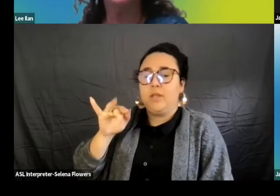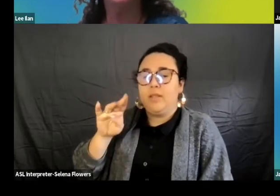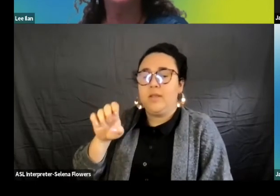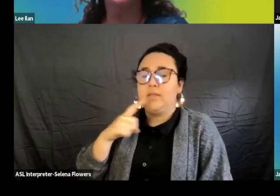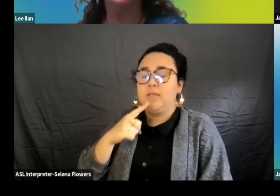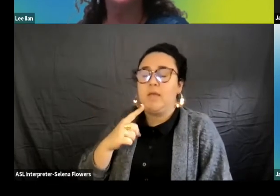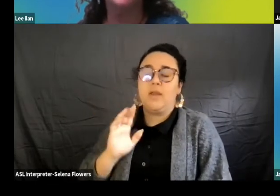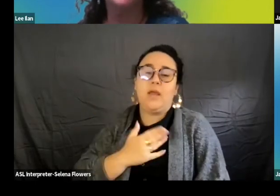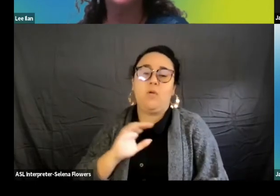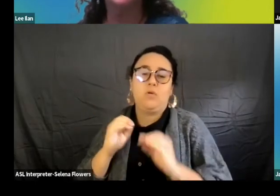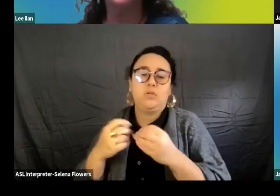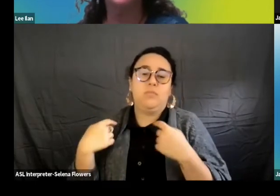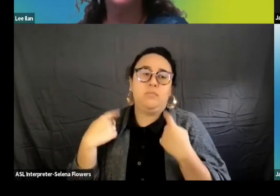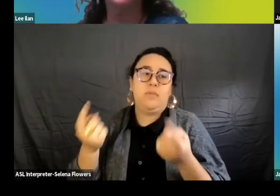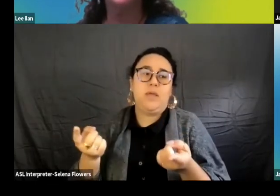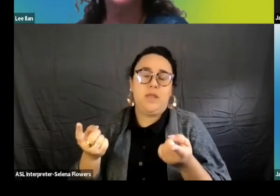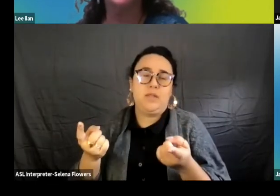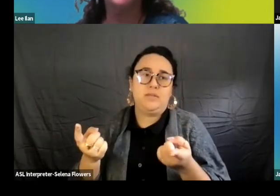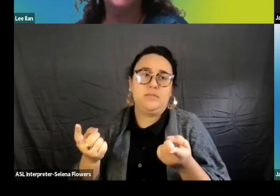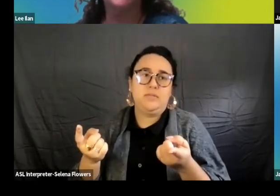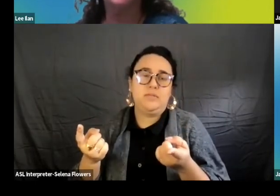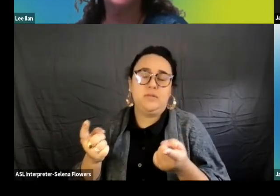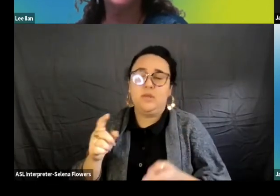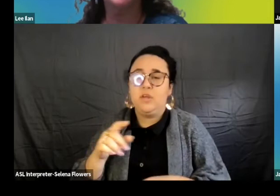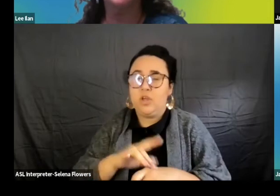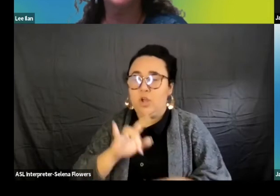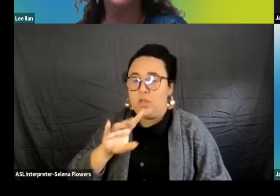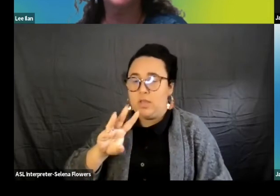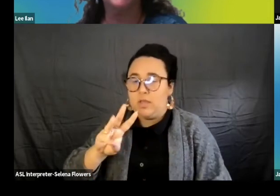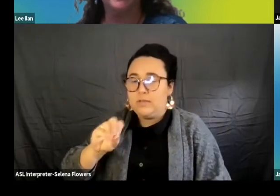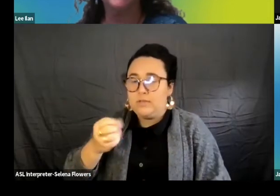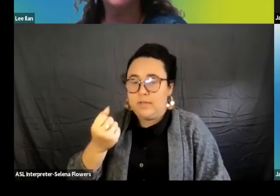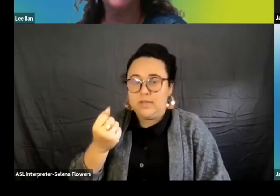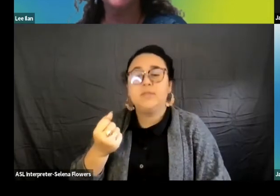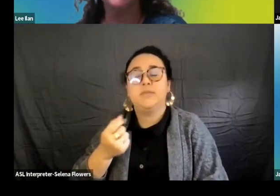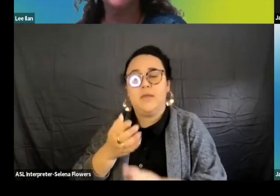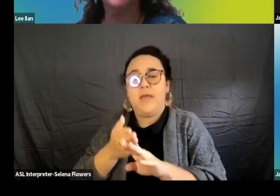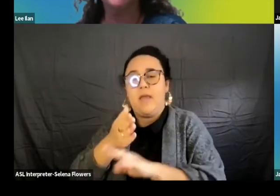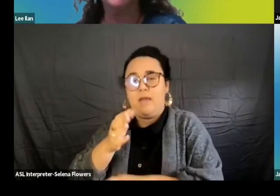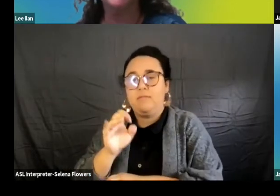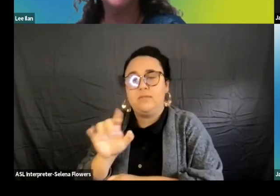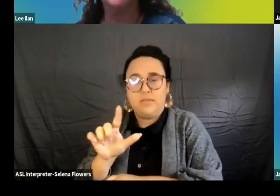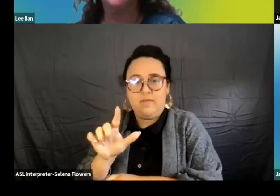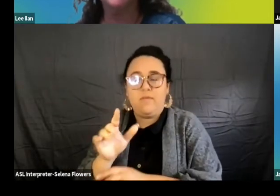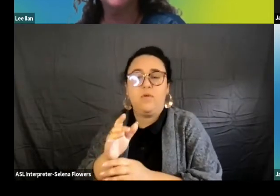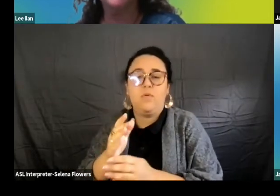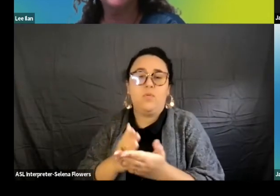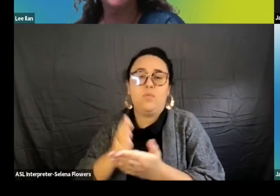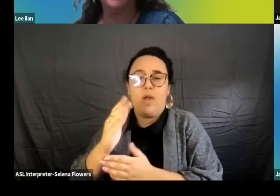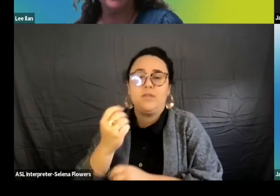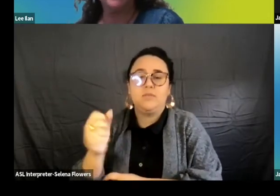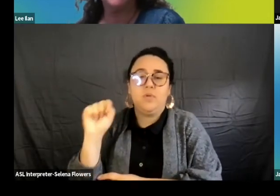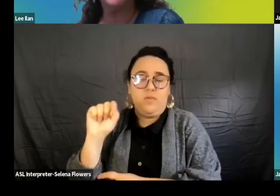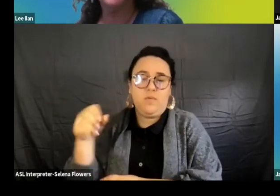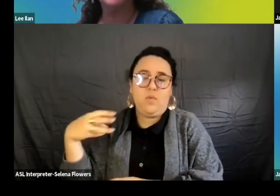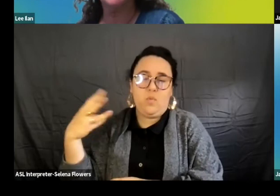been around actually since the early 60s, and we came out of the civil rights movement in Washington, D.C. And